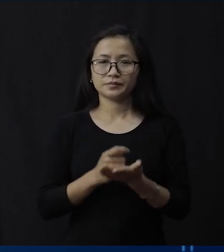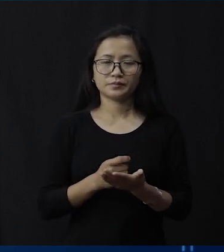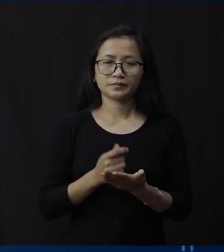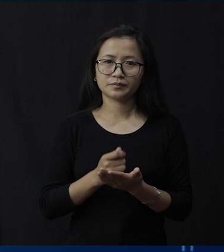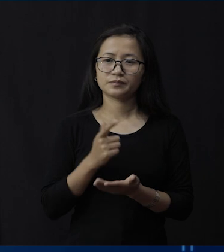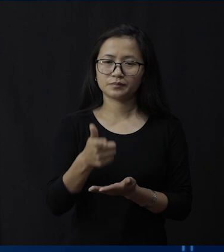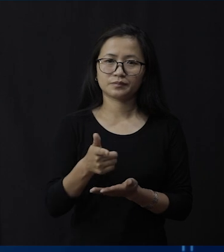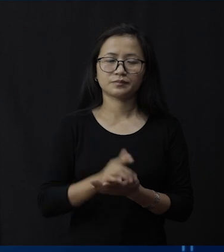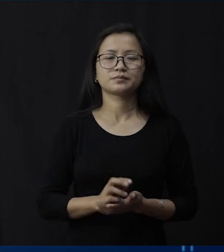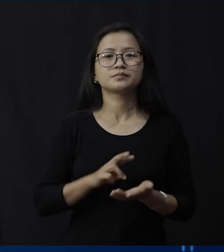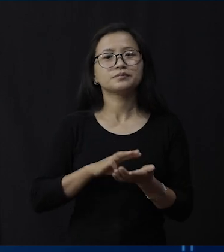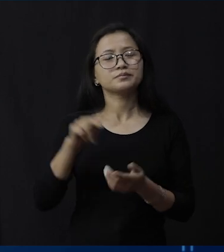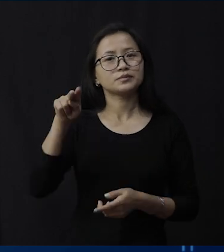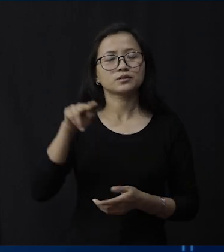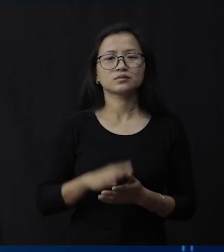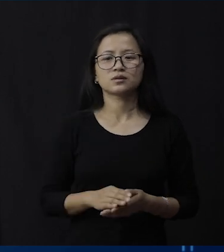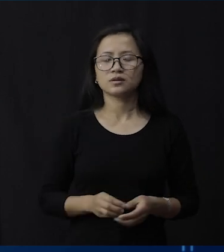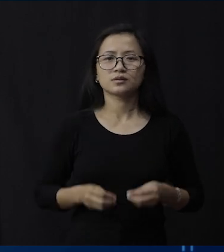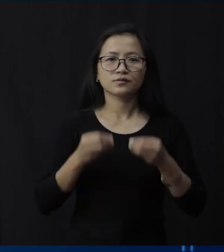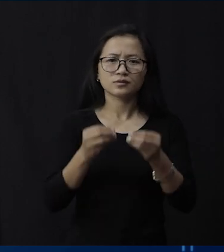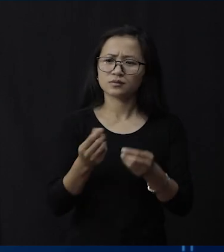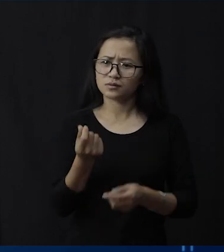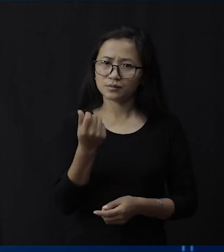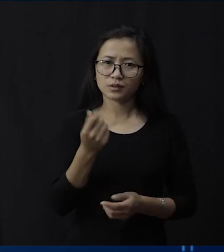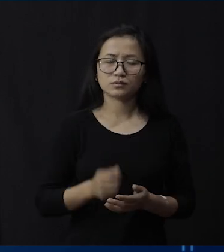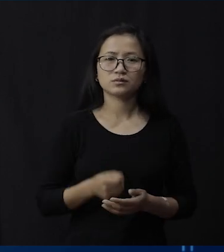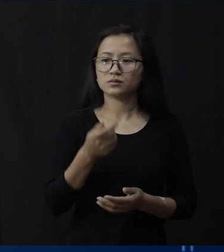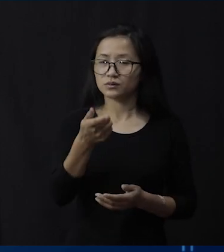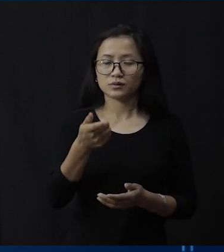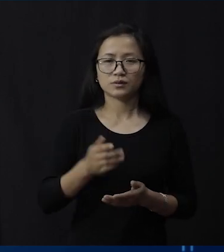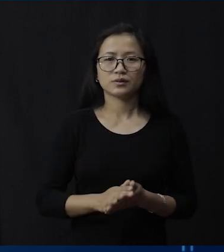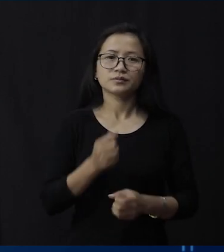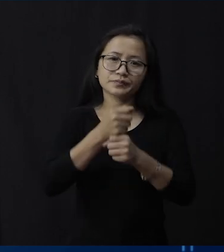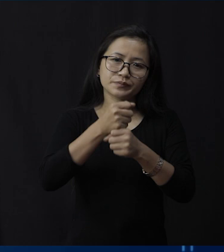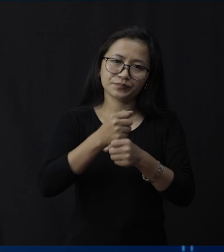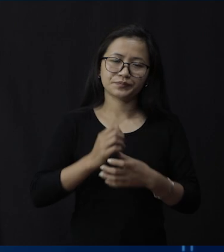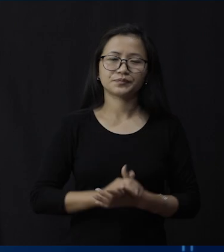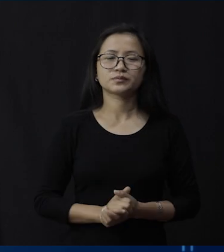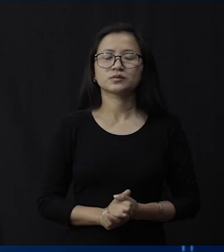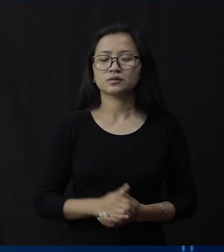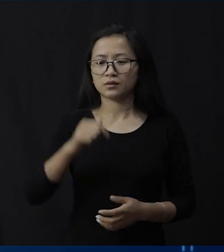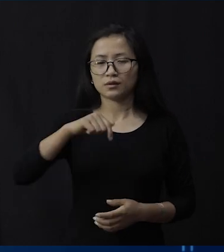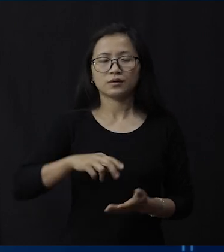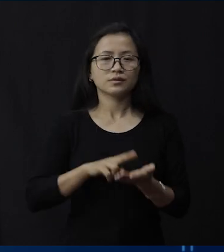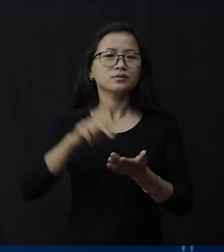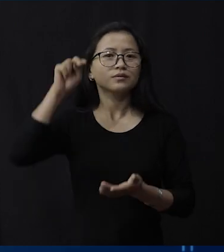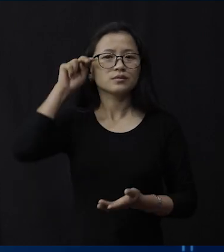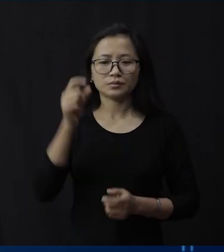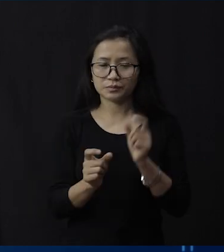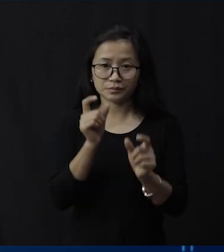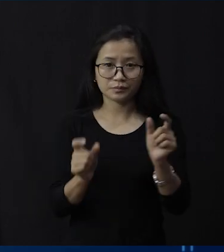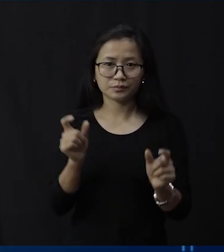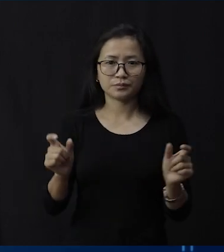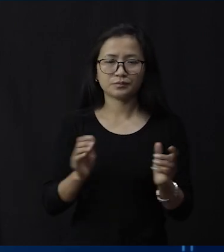So tax means you give a certain amount of money to the government. Here in Nagaland,